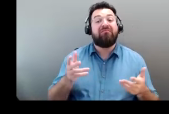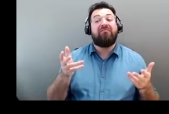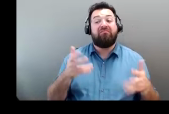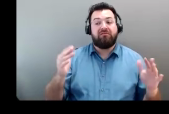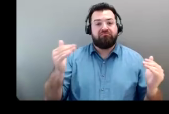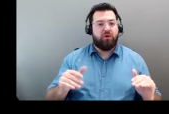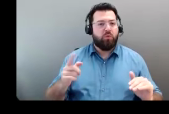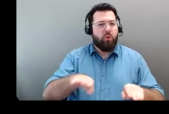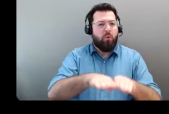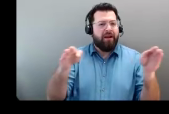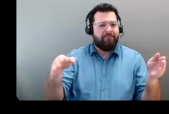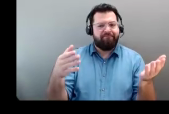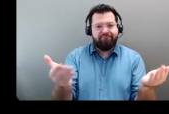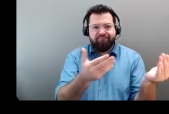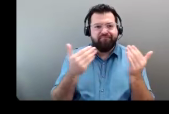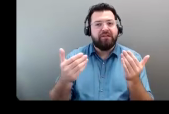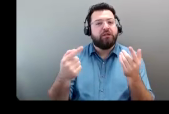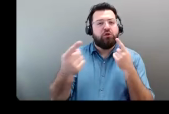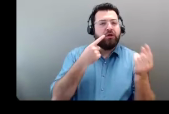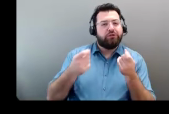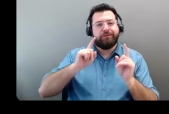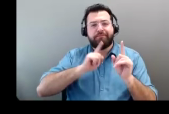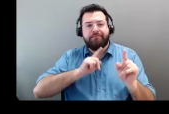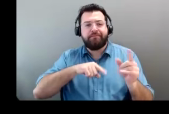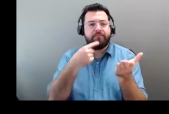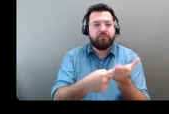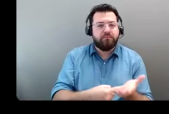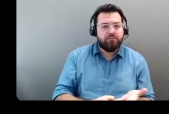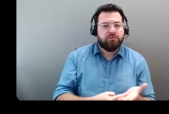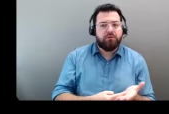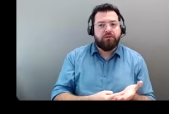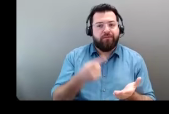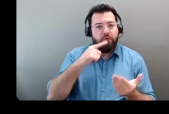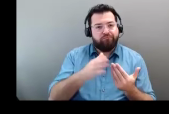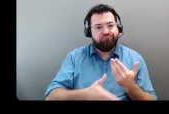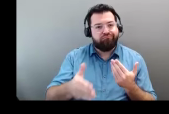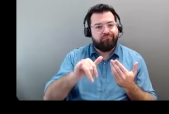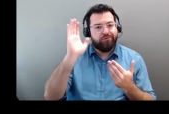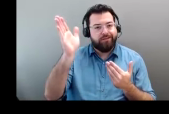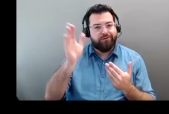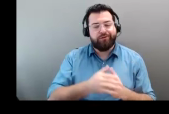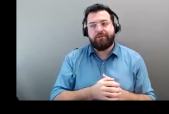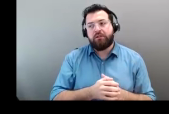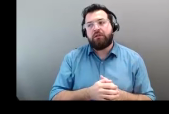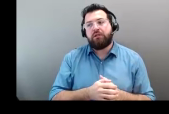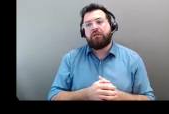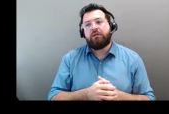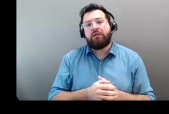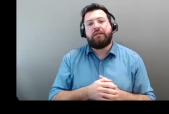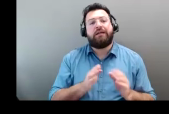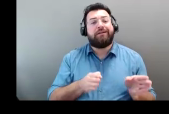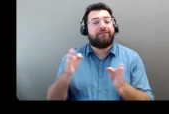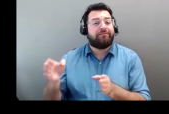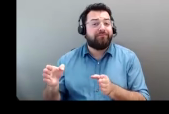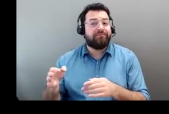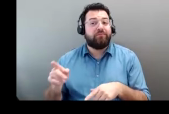then have a um, questions and discussions with the audience for the remainder of the presentation. And then, like Rick said, we're